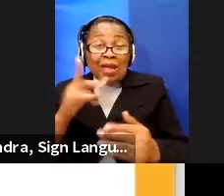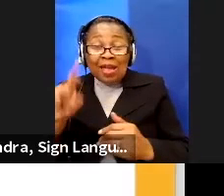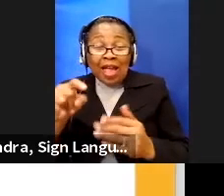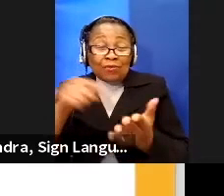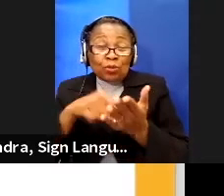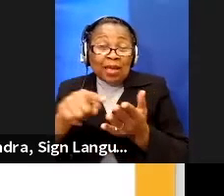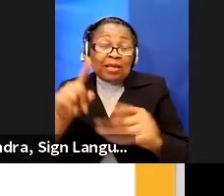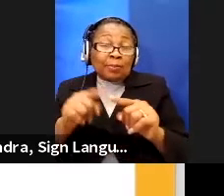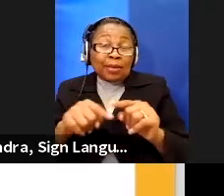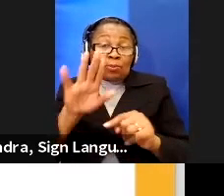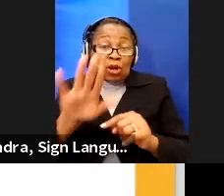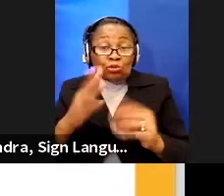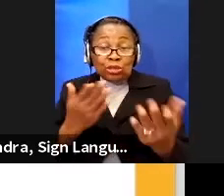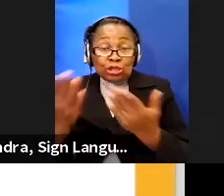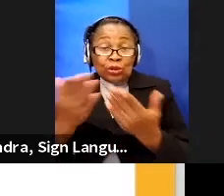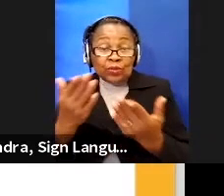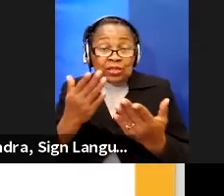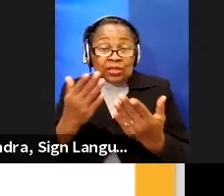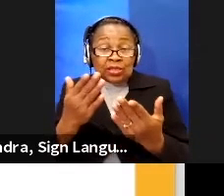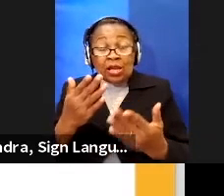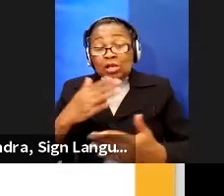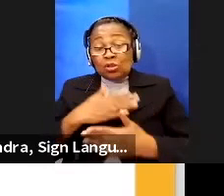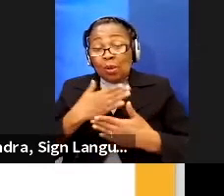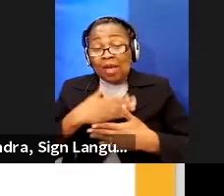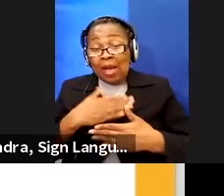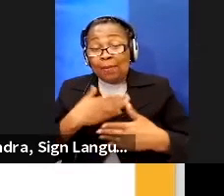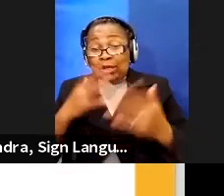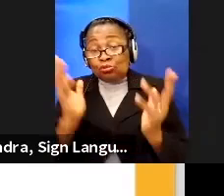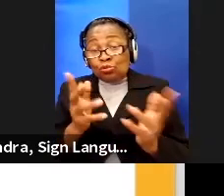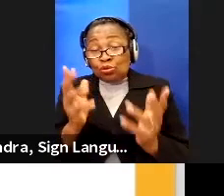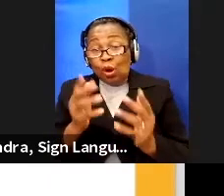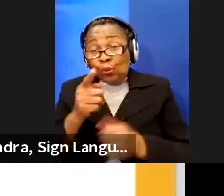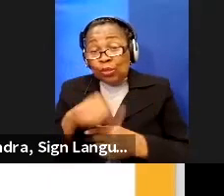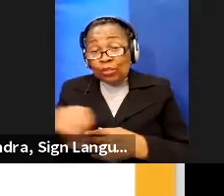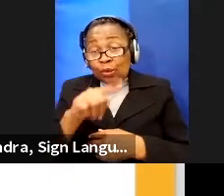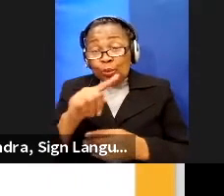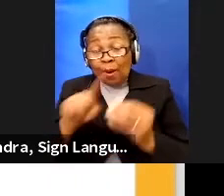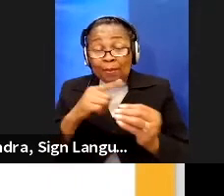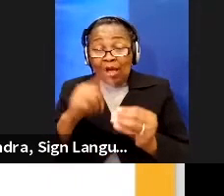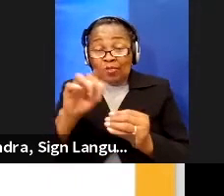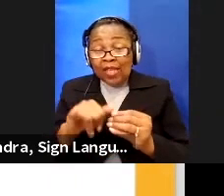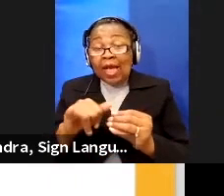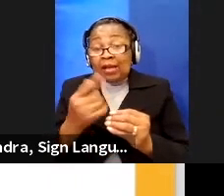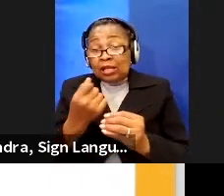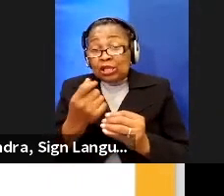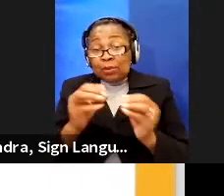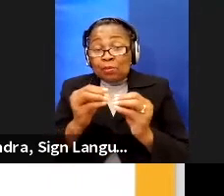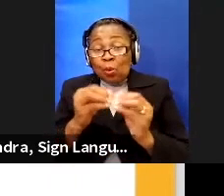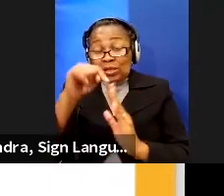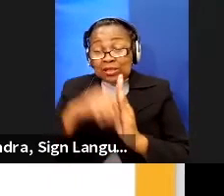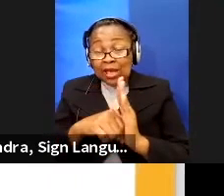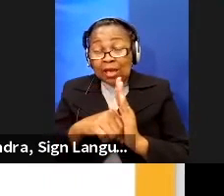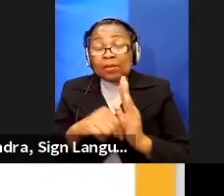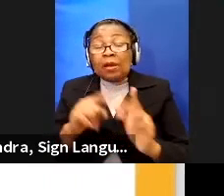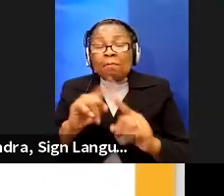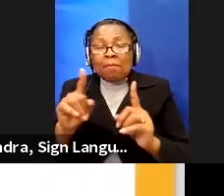pick. So I'm happy to talk with any of you guys afterwards about this a little bit more in depth. But this is something